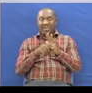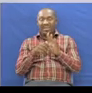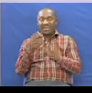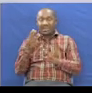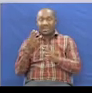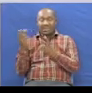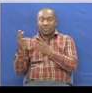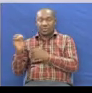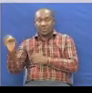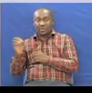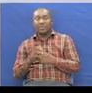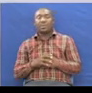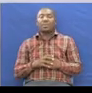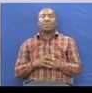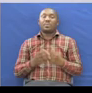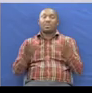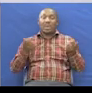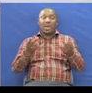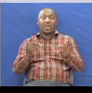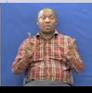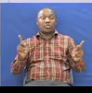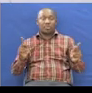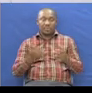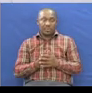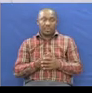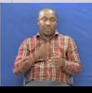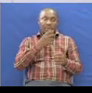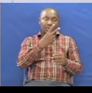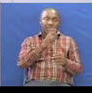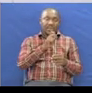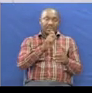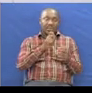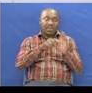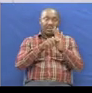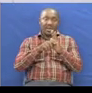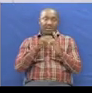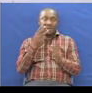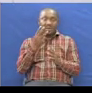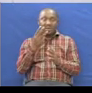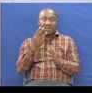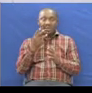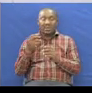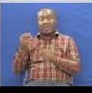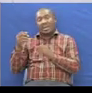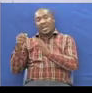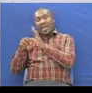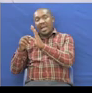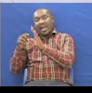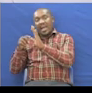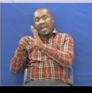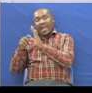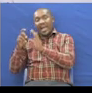is equal to 0. As usual. 2x minus 3, x minus 2 is equal to